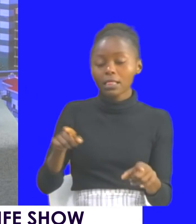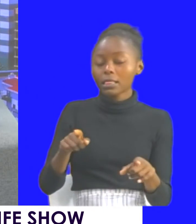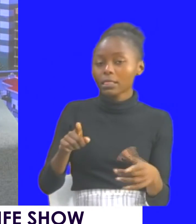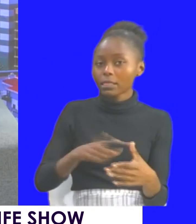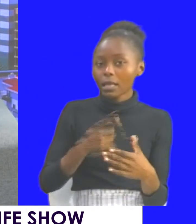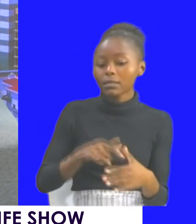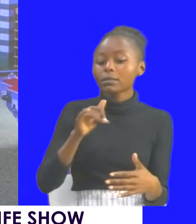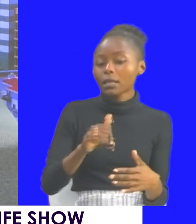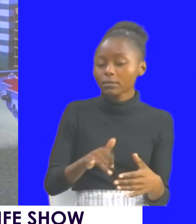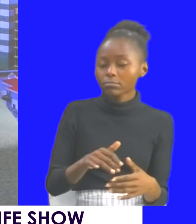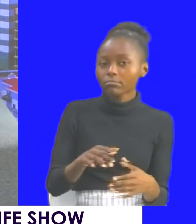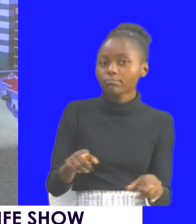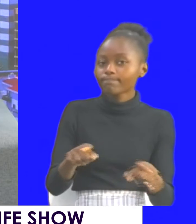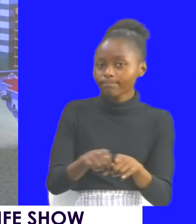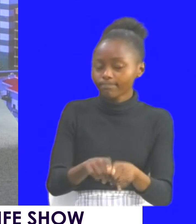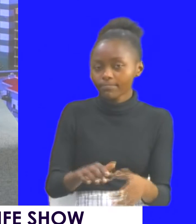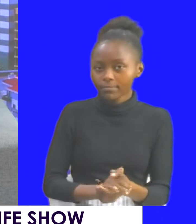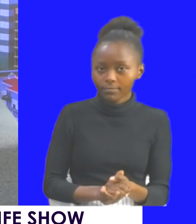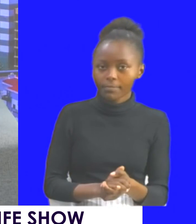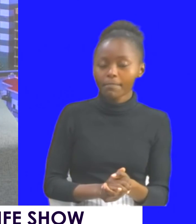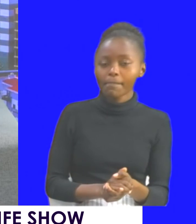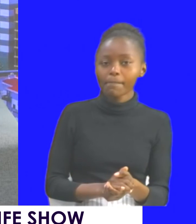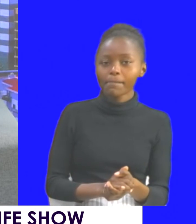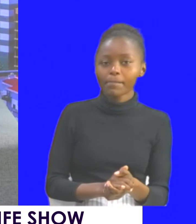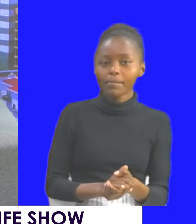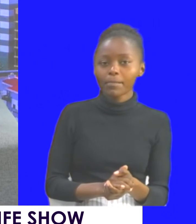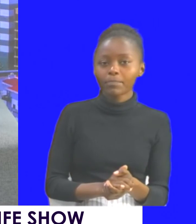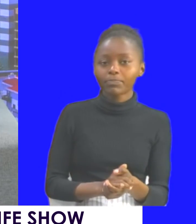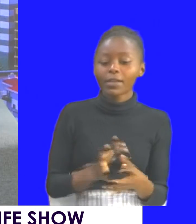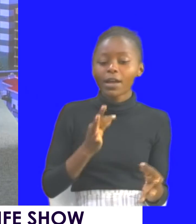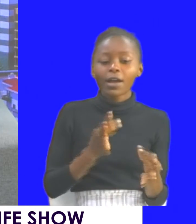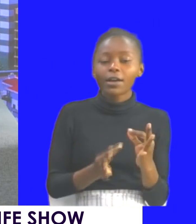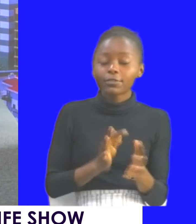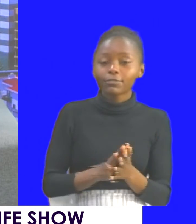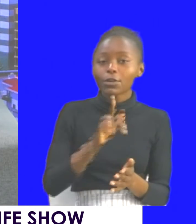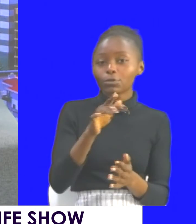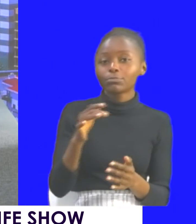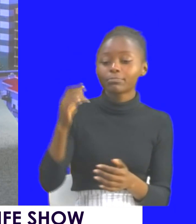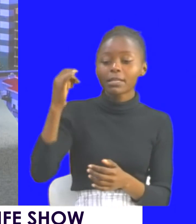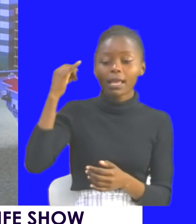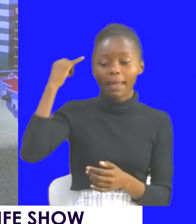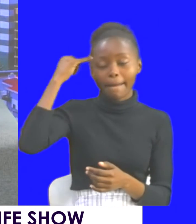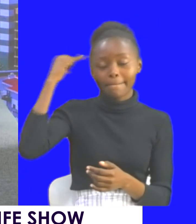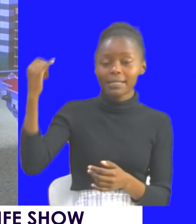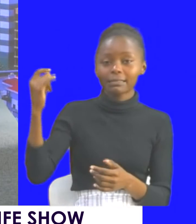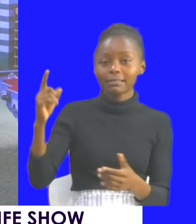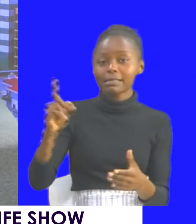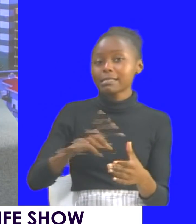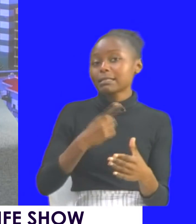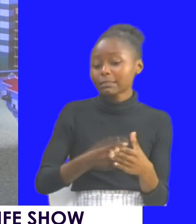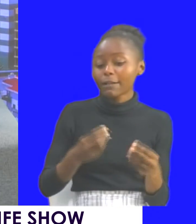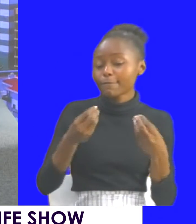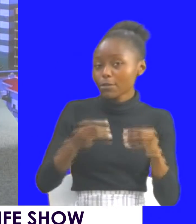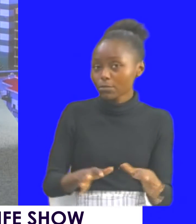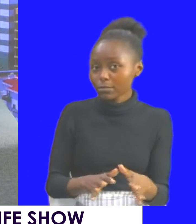as far as you see, so will you possess. If you imagine yourself as a loser, I assure you, you're